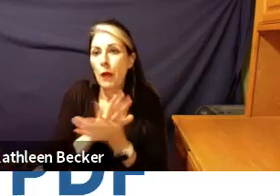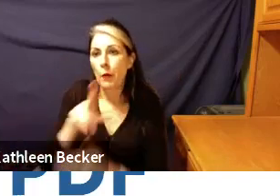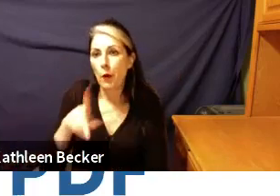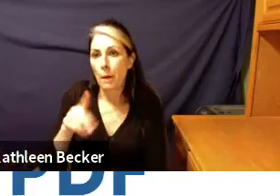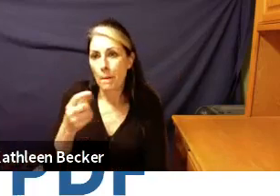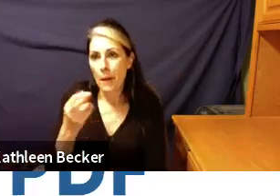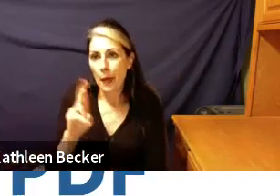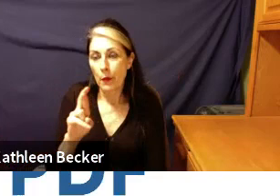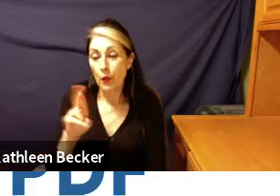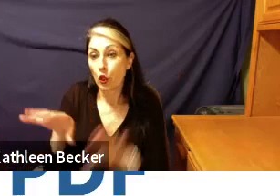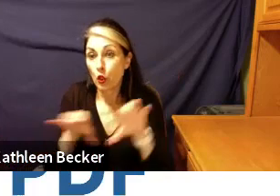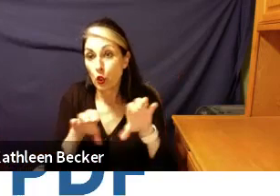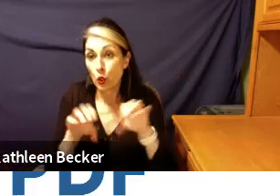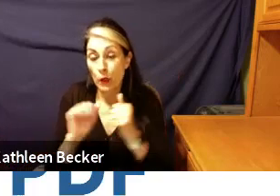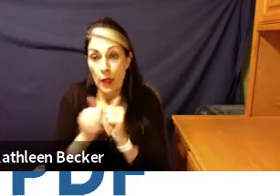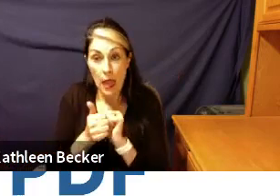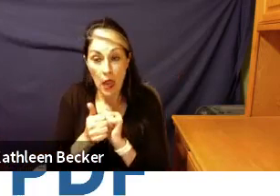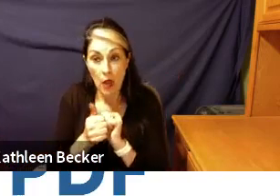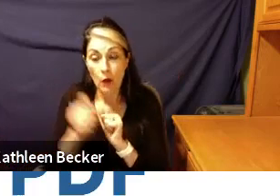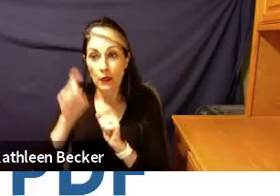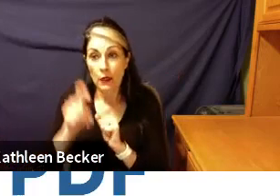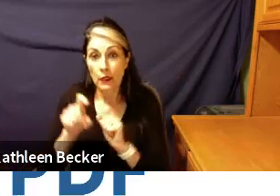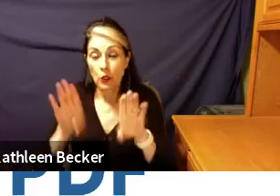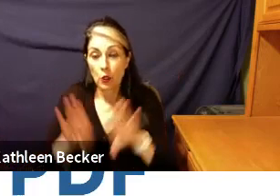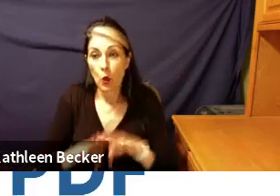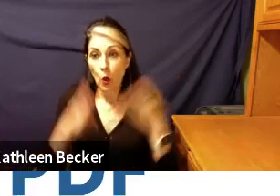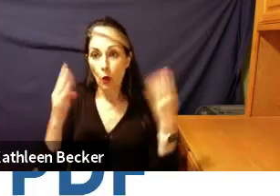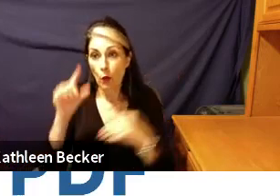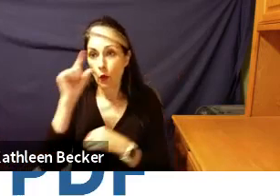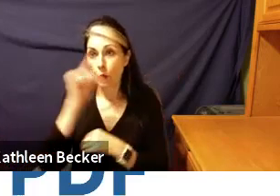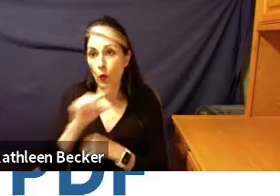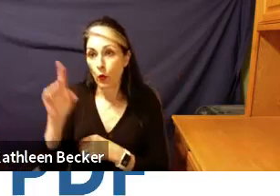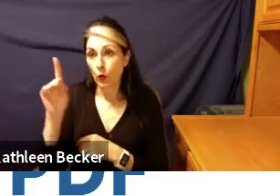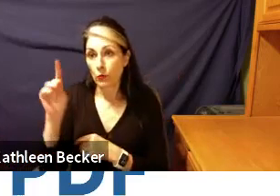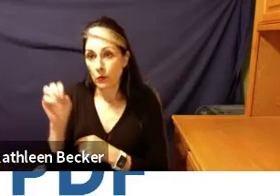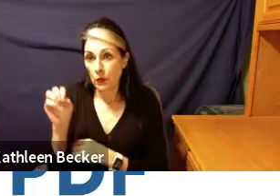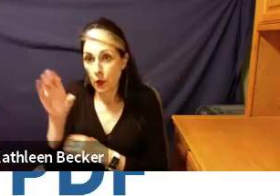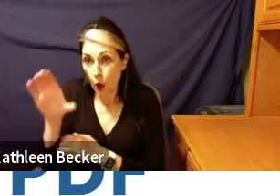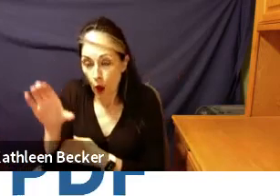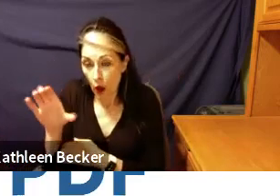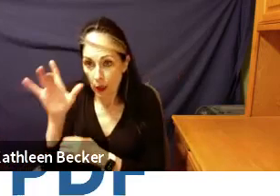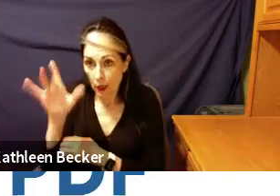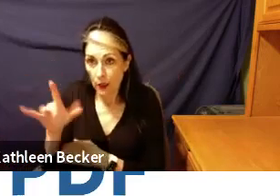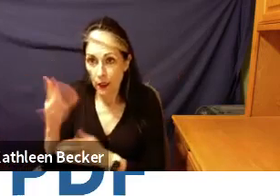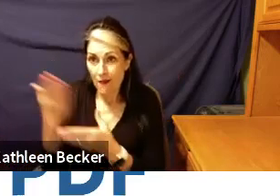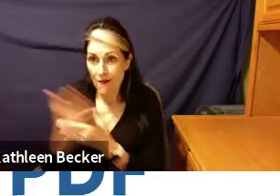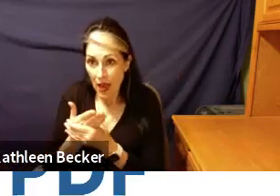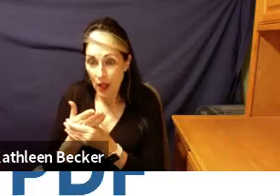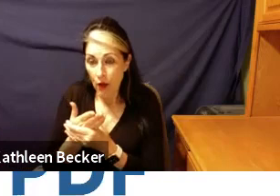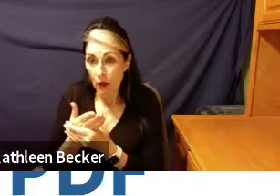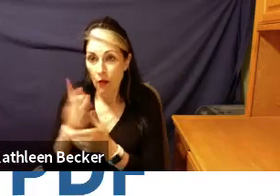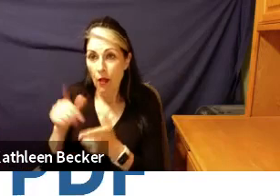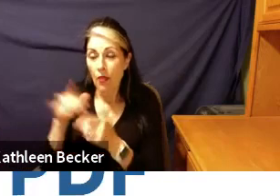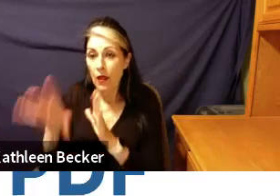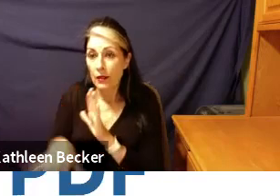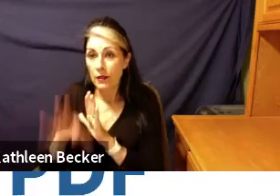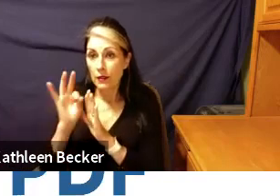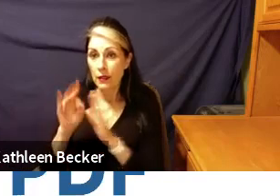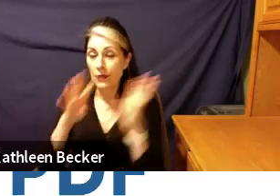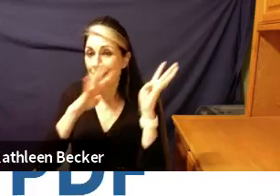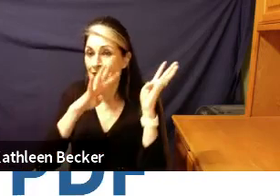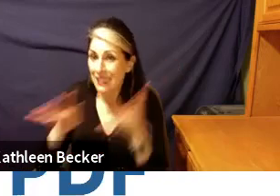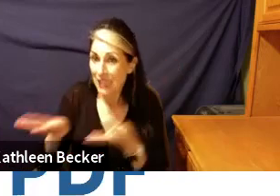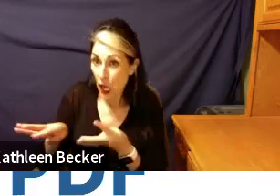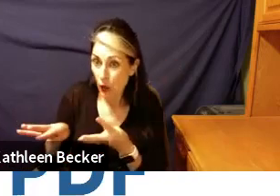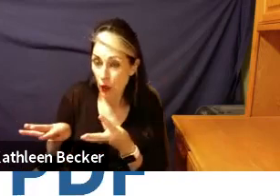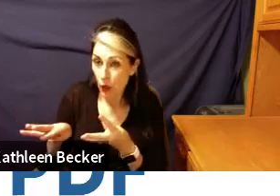To do this, students will need to open their Google Doc, click File, select Download,